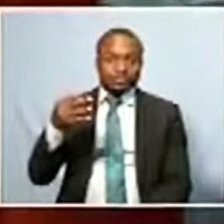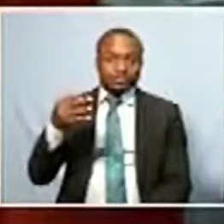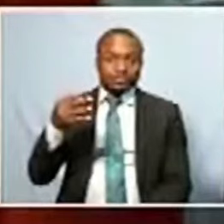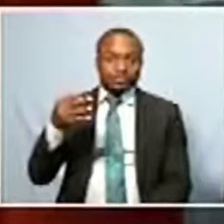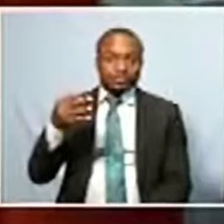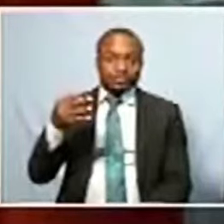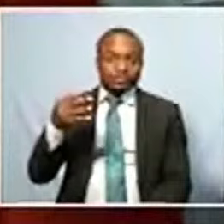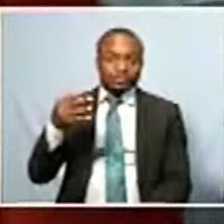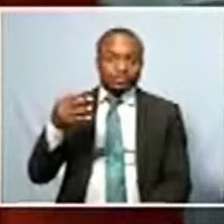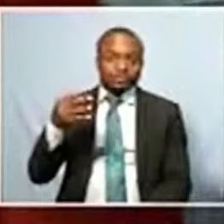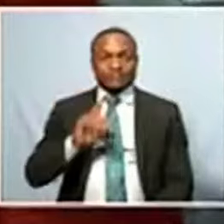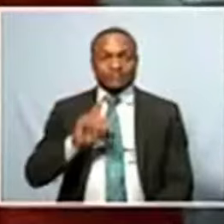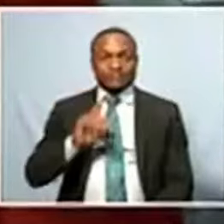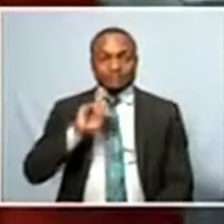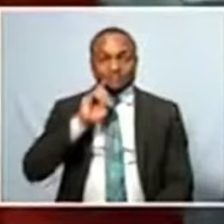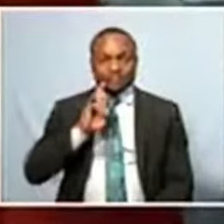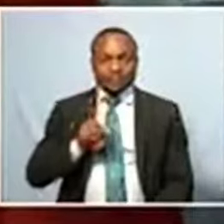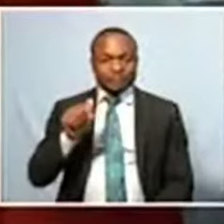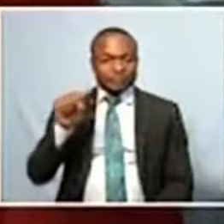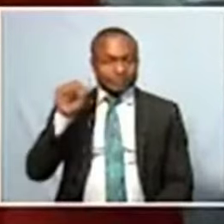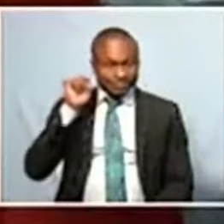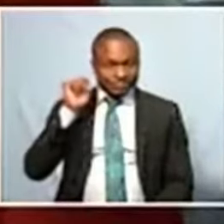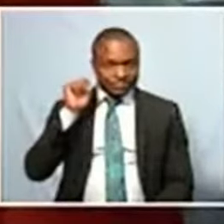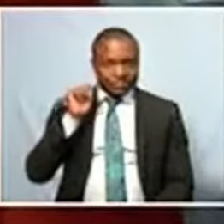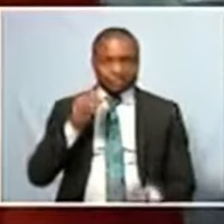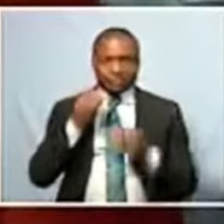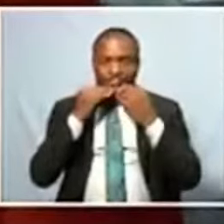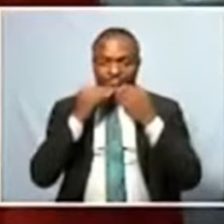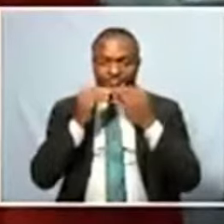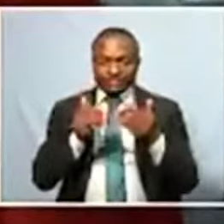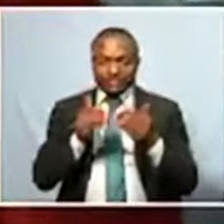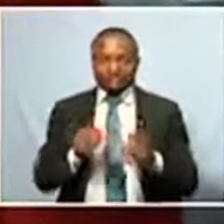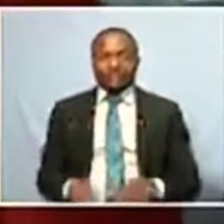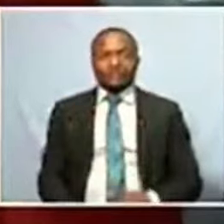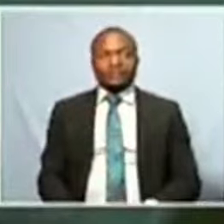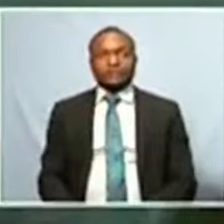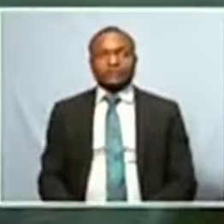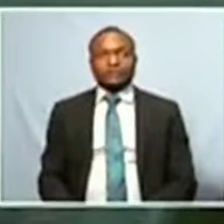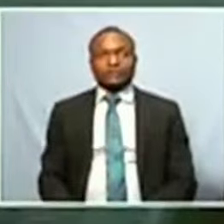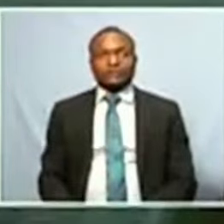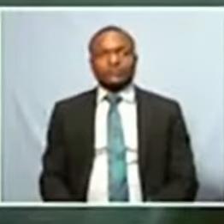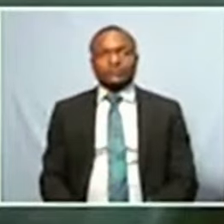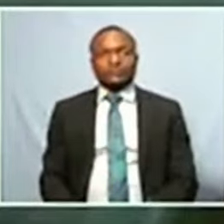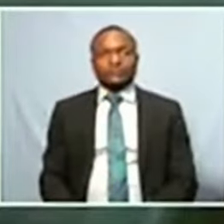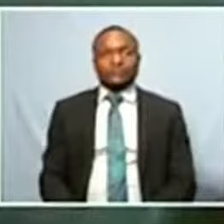be rejected. I thank you.